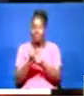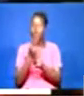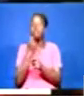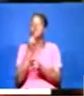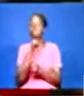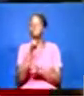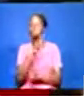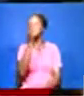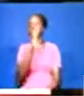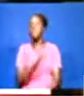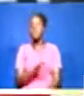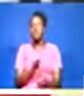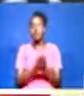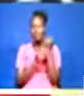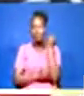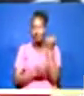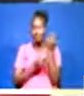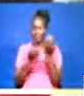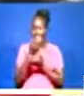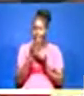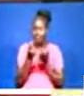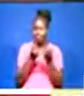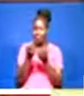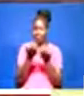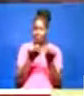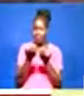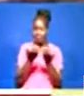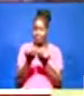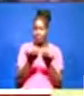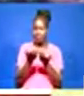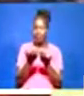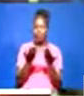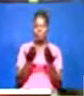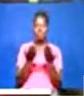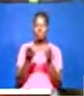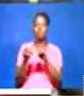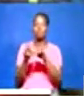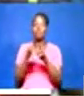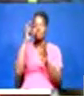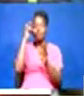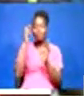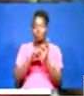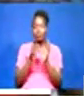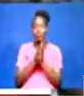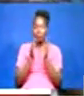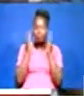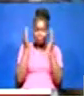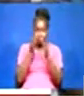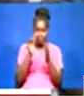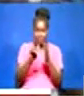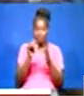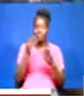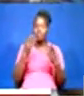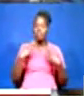The ailing economy and struggles of small-scale businesses in Kisumu did not go unnoticed either. That the people of